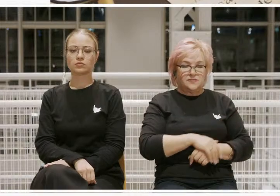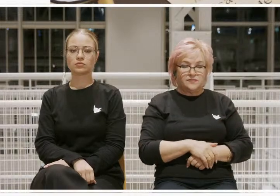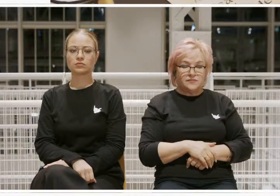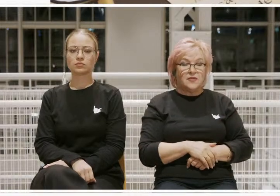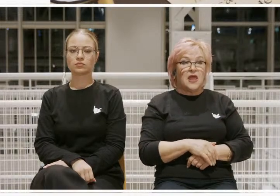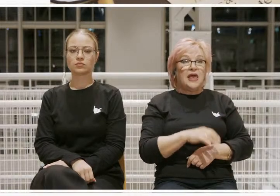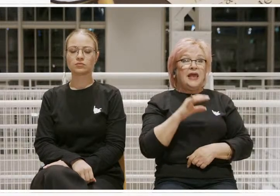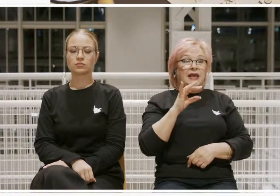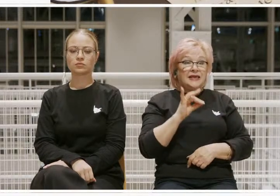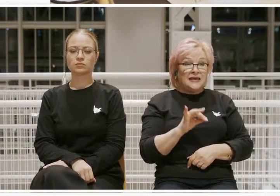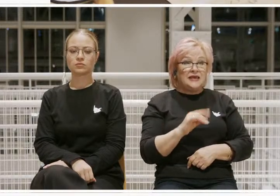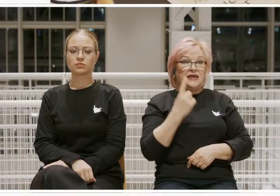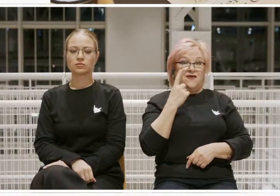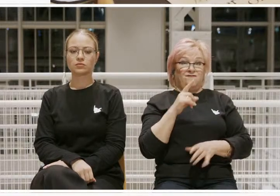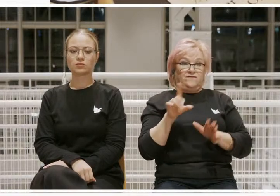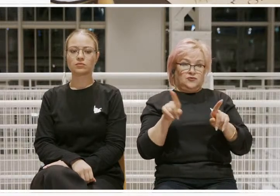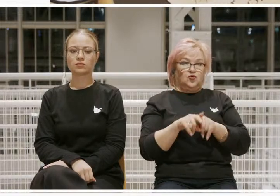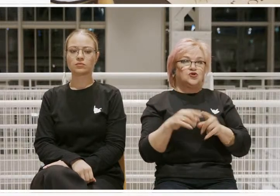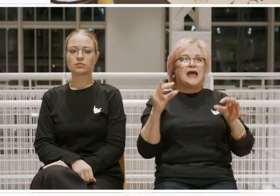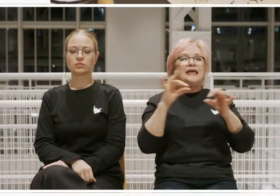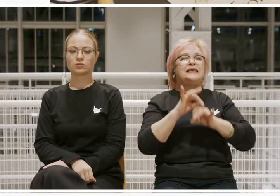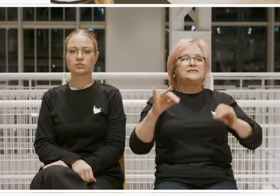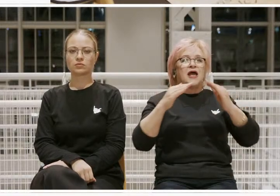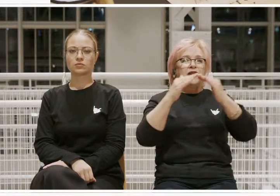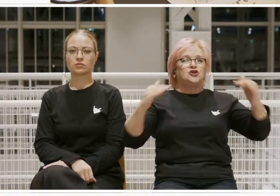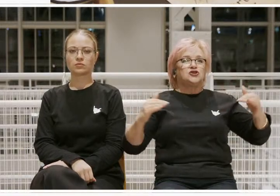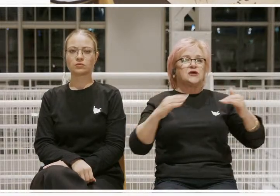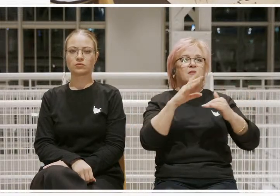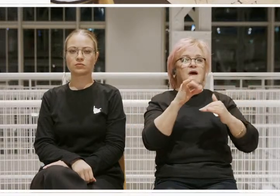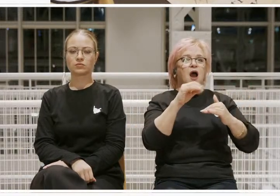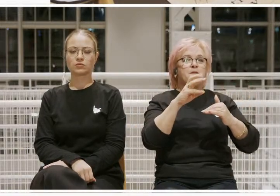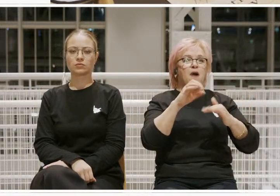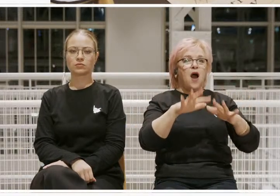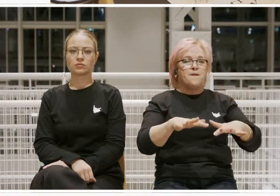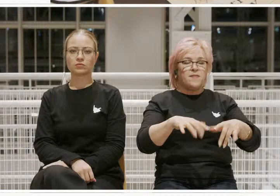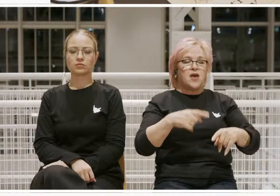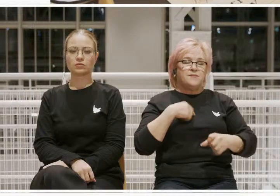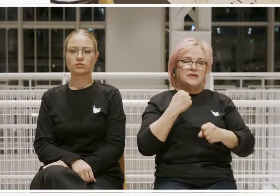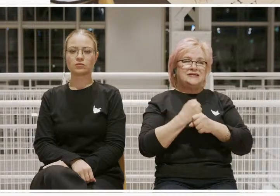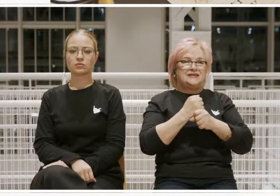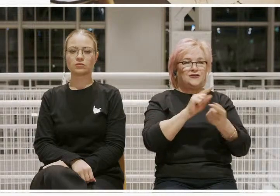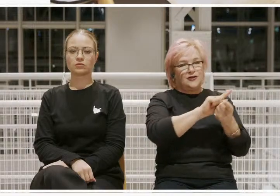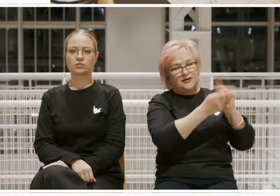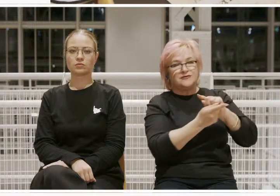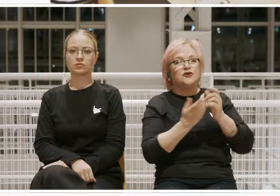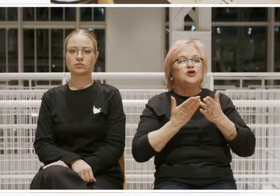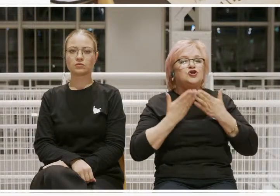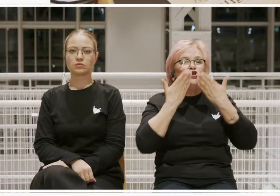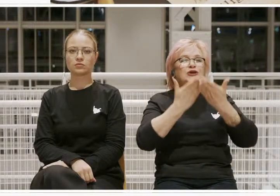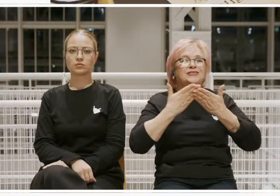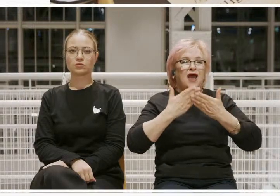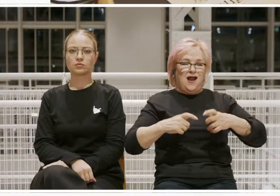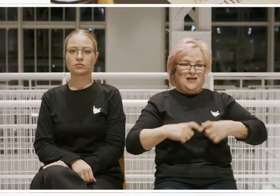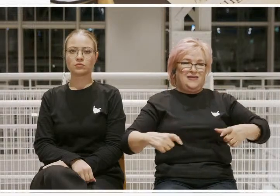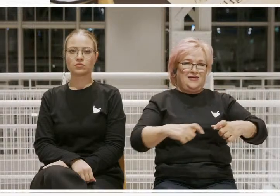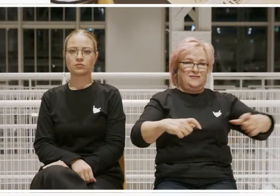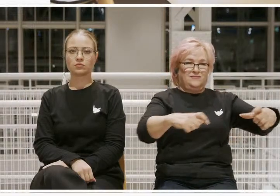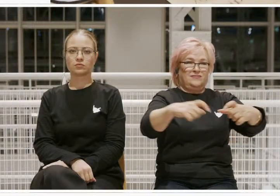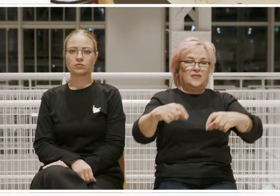also had reading rooms where the visitors could read the publications of the biennial for